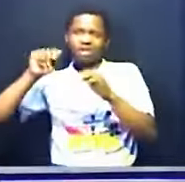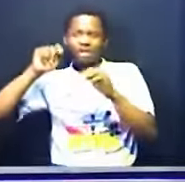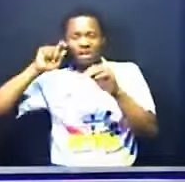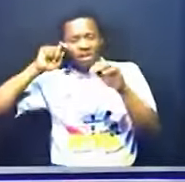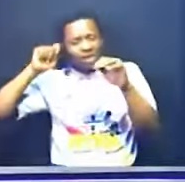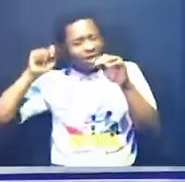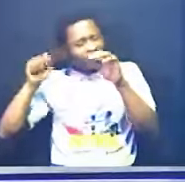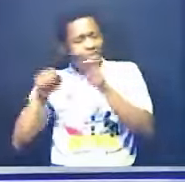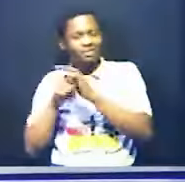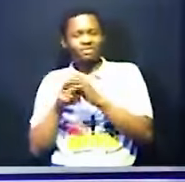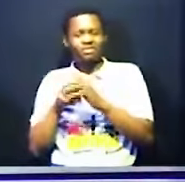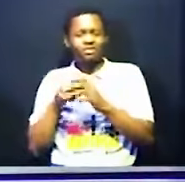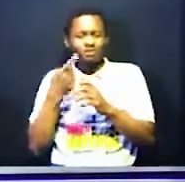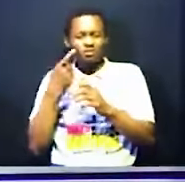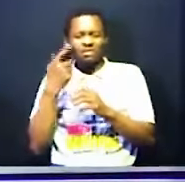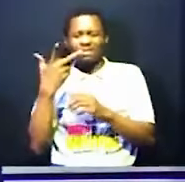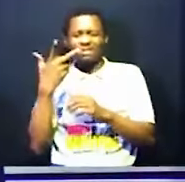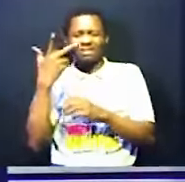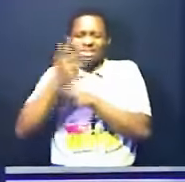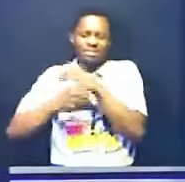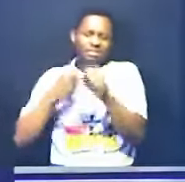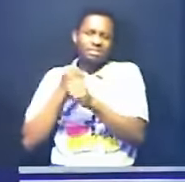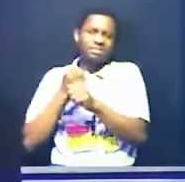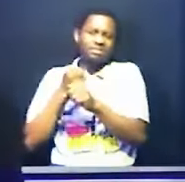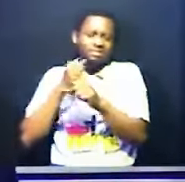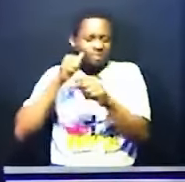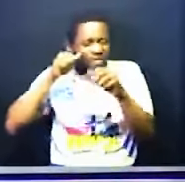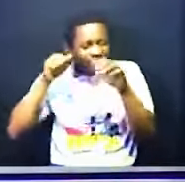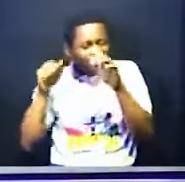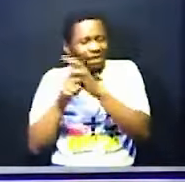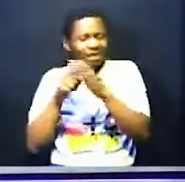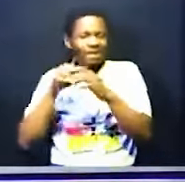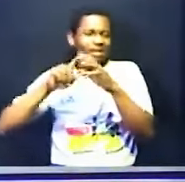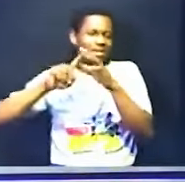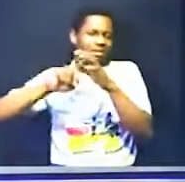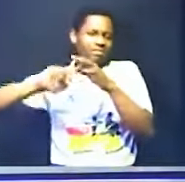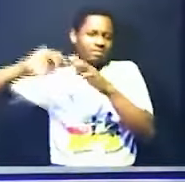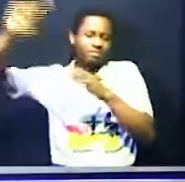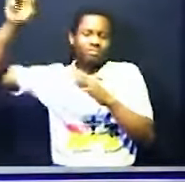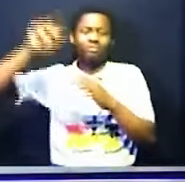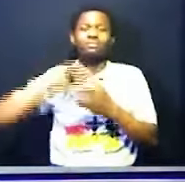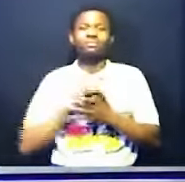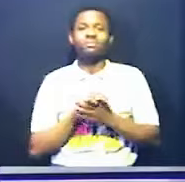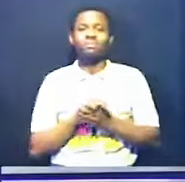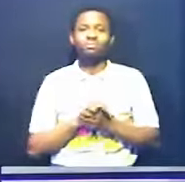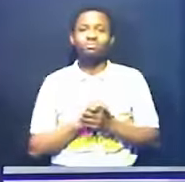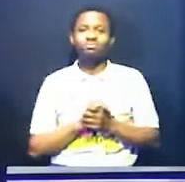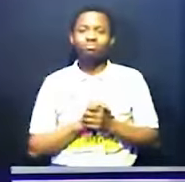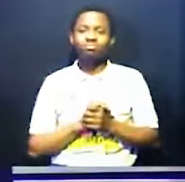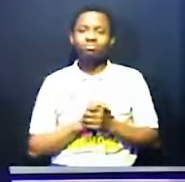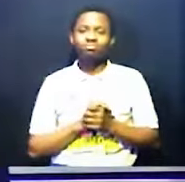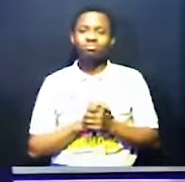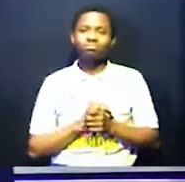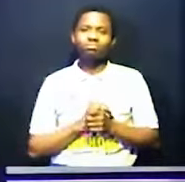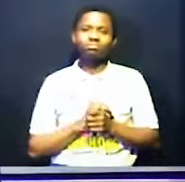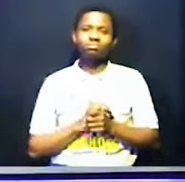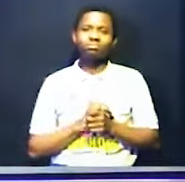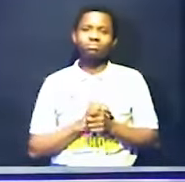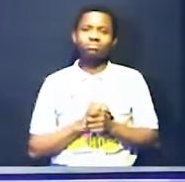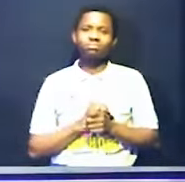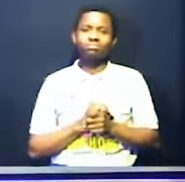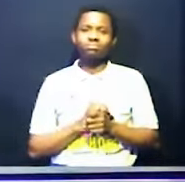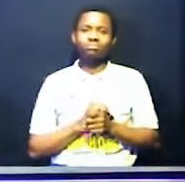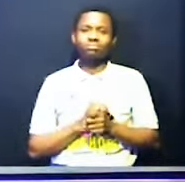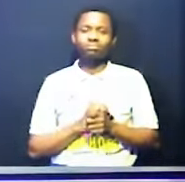boku. 3 years. Eye efie miensa na wa boku. He was outside Israel. Na wedi tutena kra akwetena baby. And